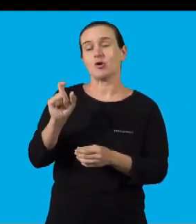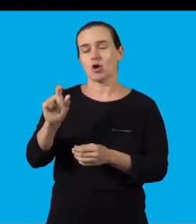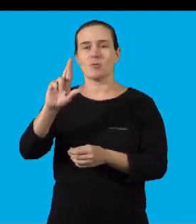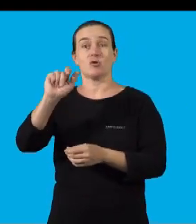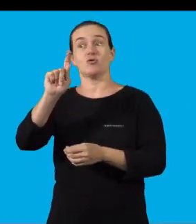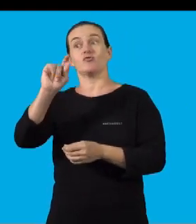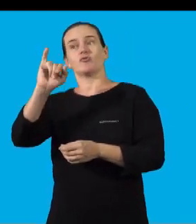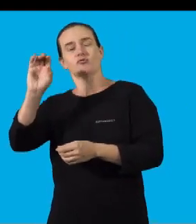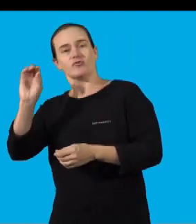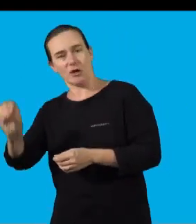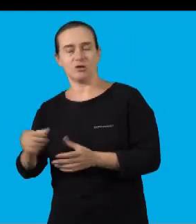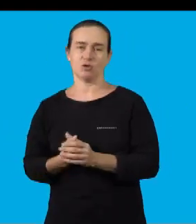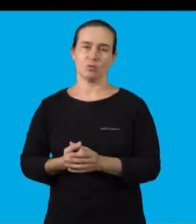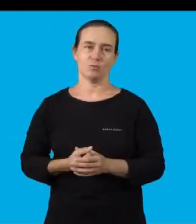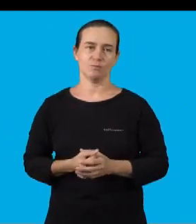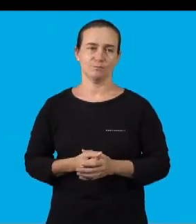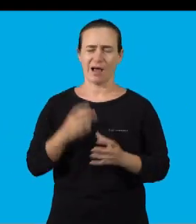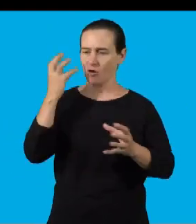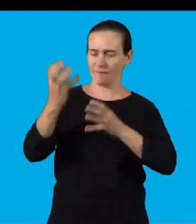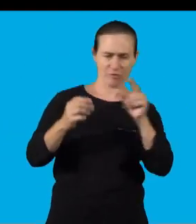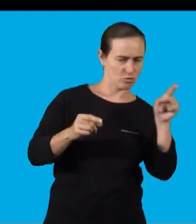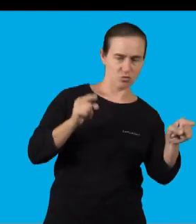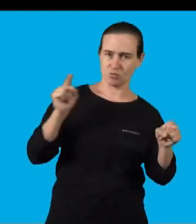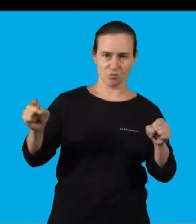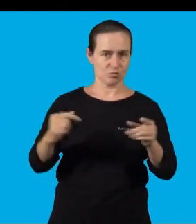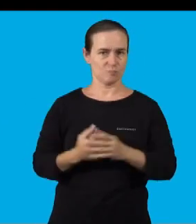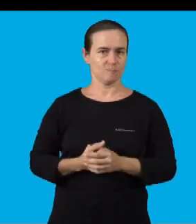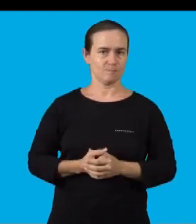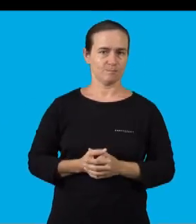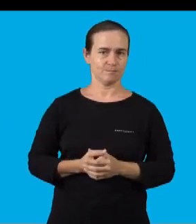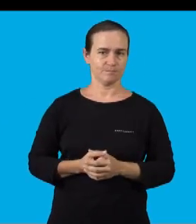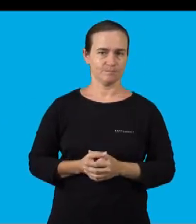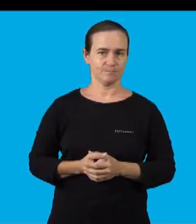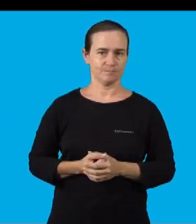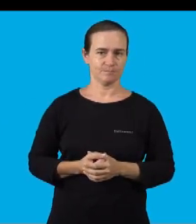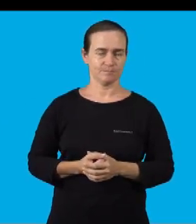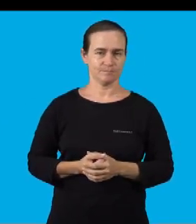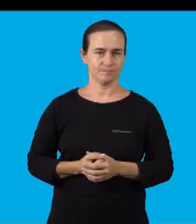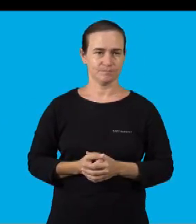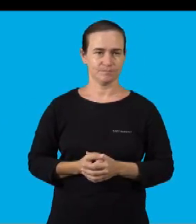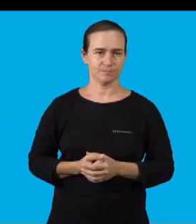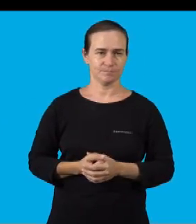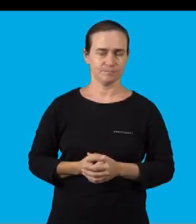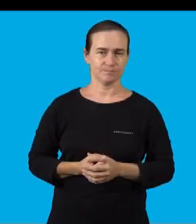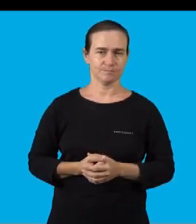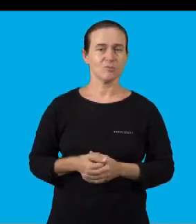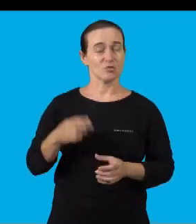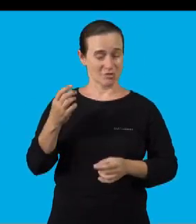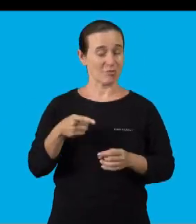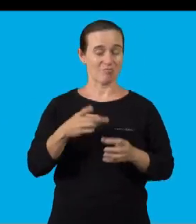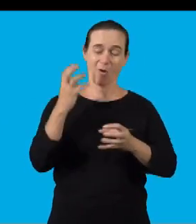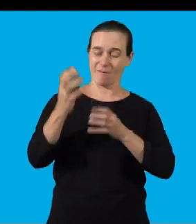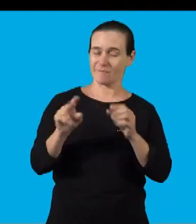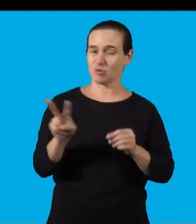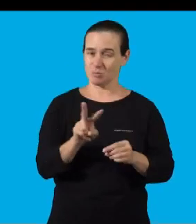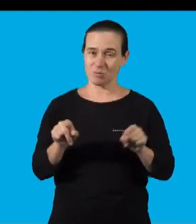Learners confuse calculating the common difference and the common ratio. So usually there is a confusion